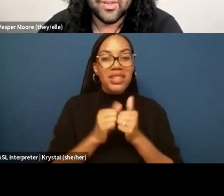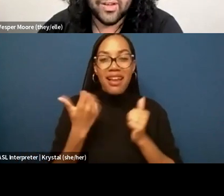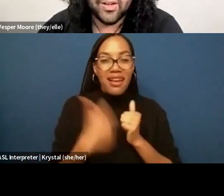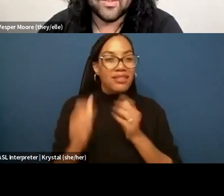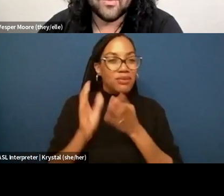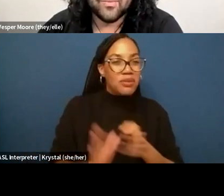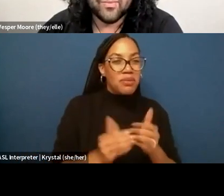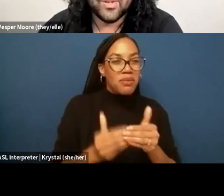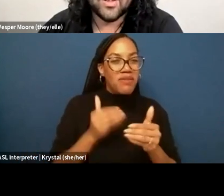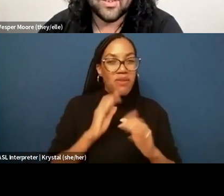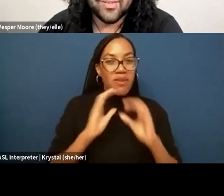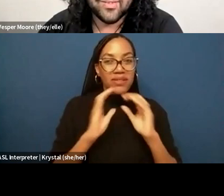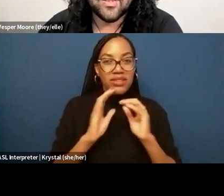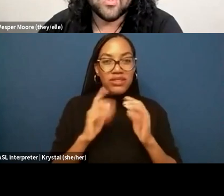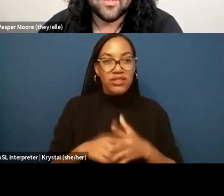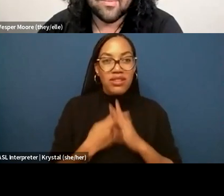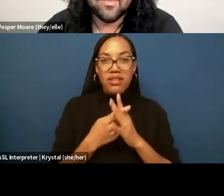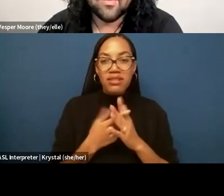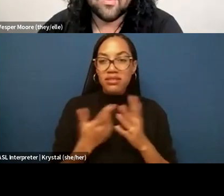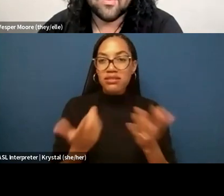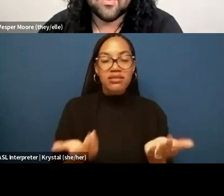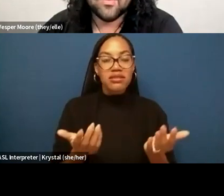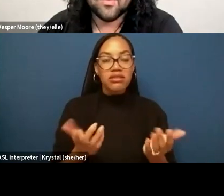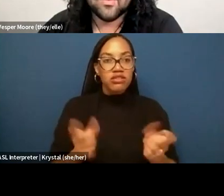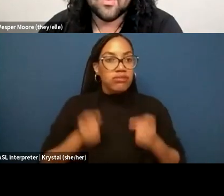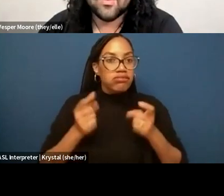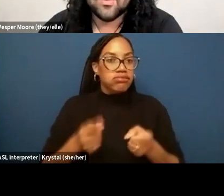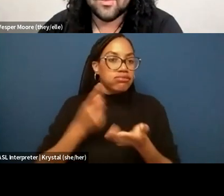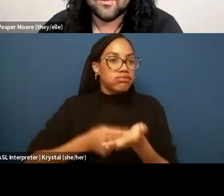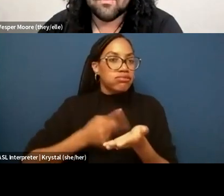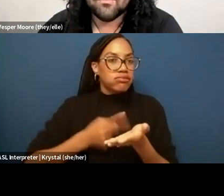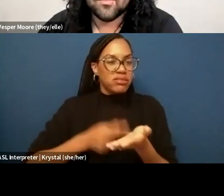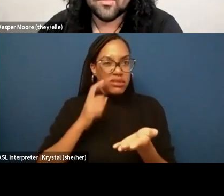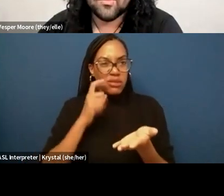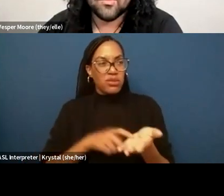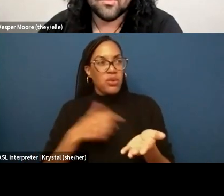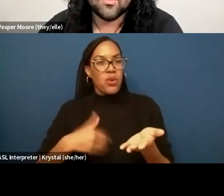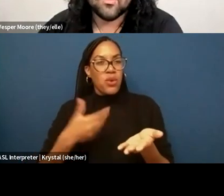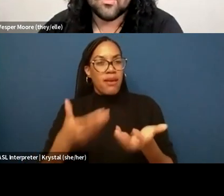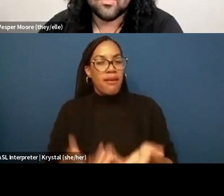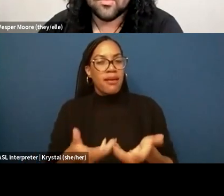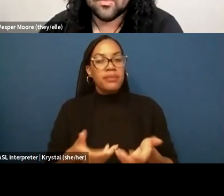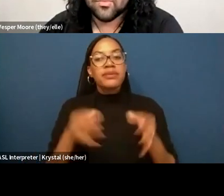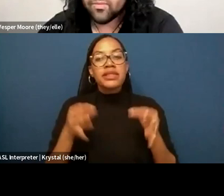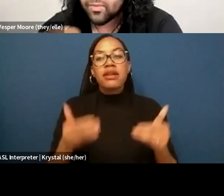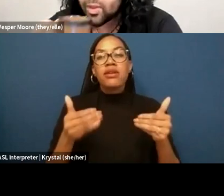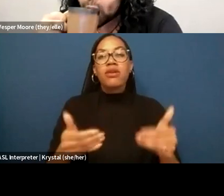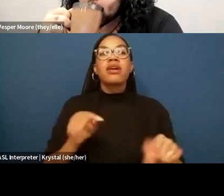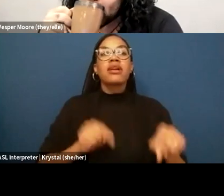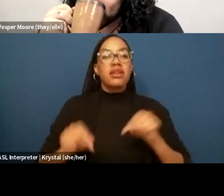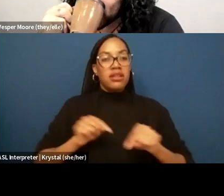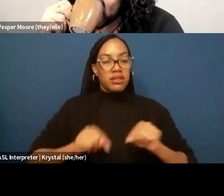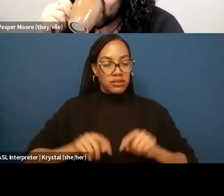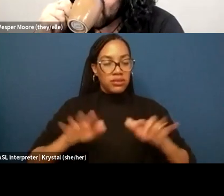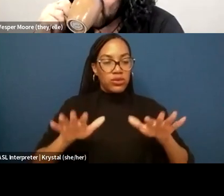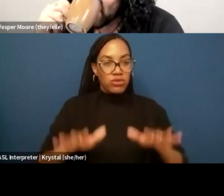that, right? And so it was just like so much there. And so we spent a great deal of time grounding, checking in, reframing, helping craft a